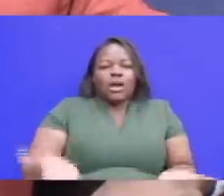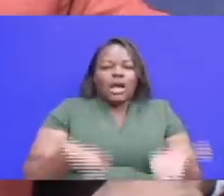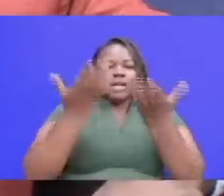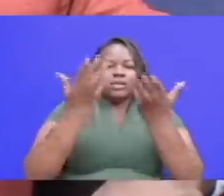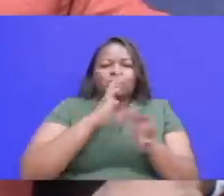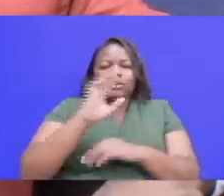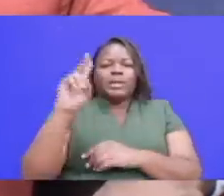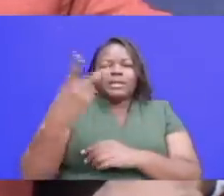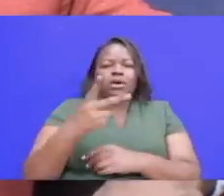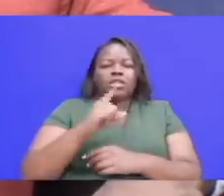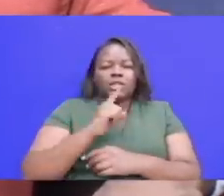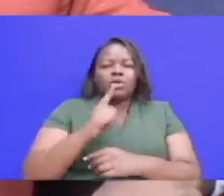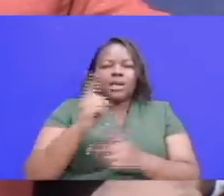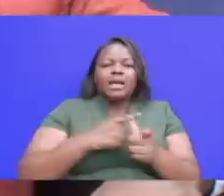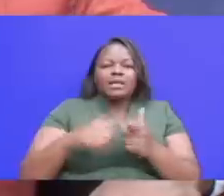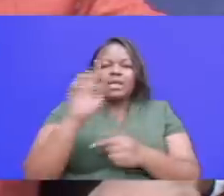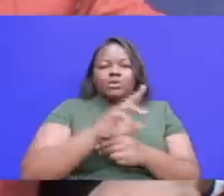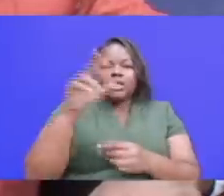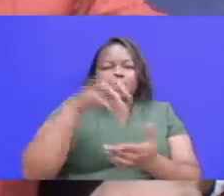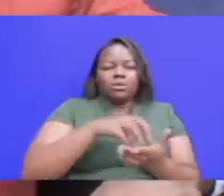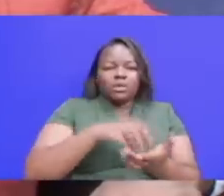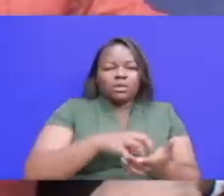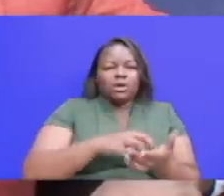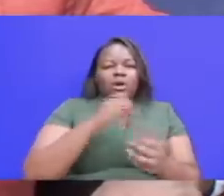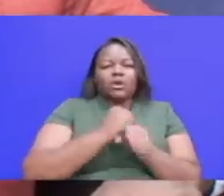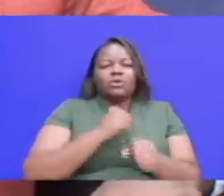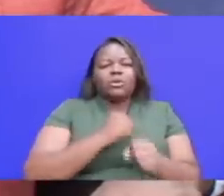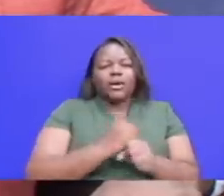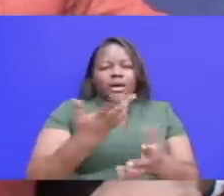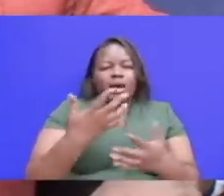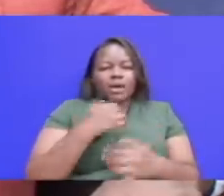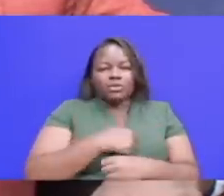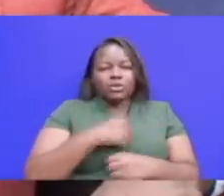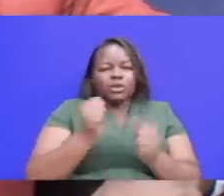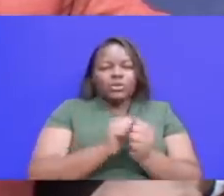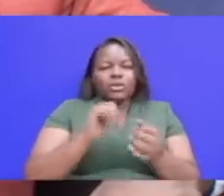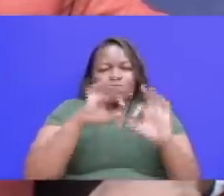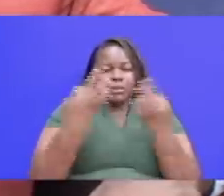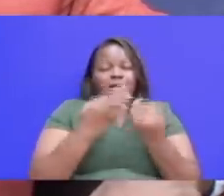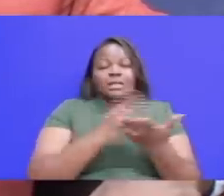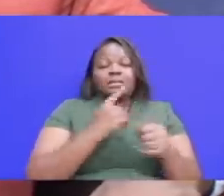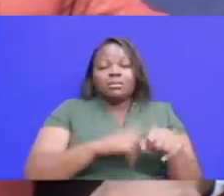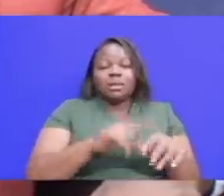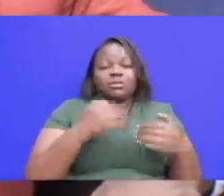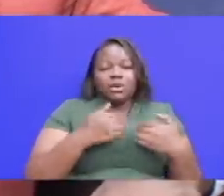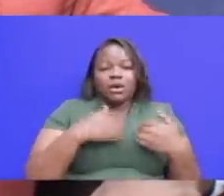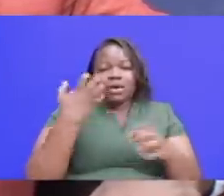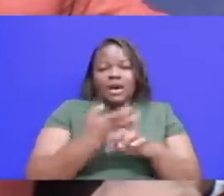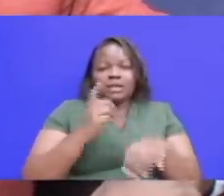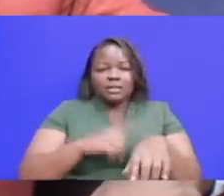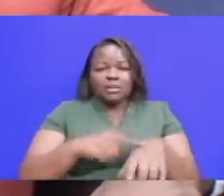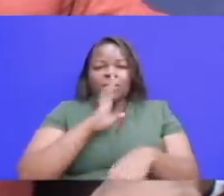in command. And then he uses that position to reconcile with the family. Amen. Sometimes you could be going through a difficult moment. Just be